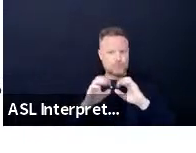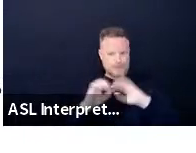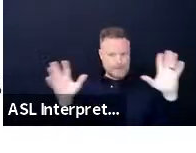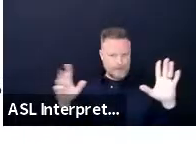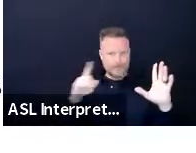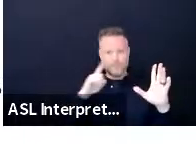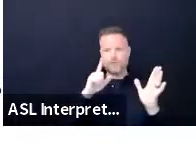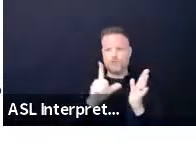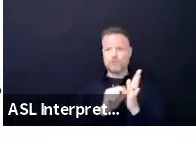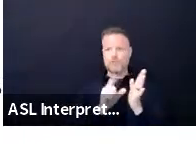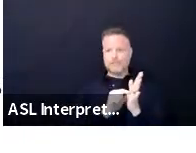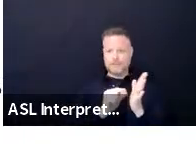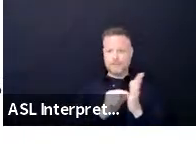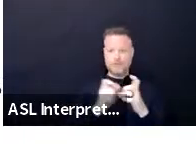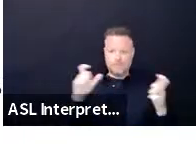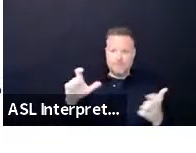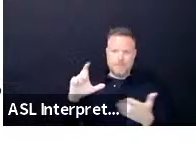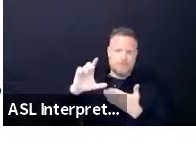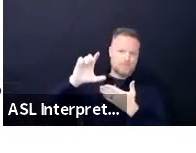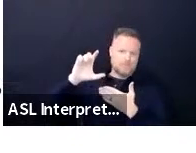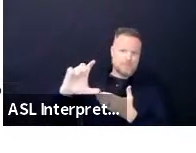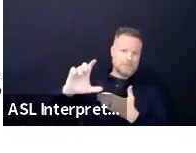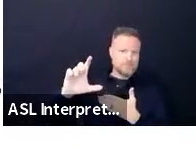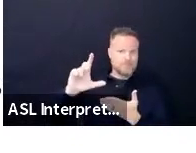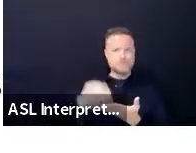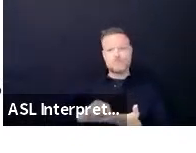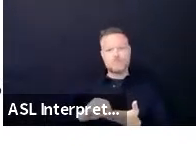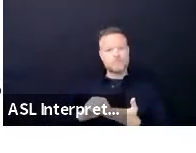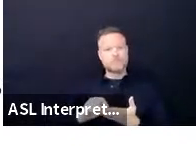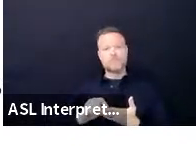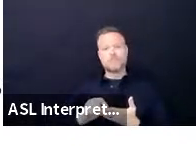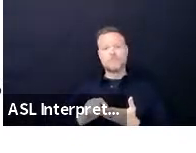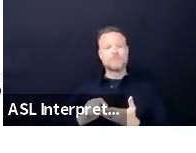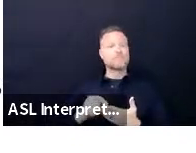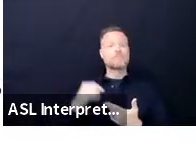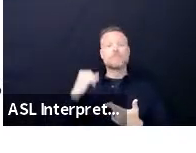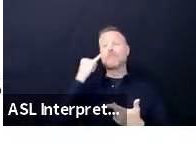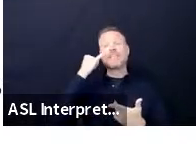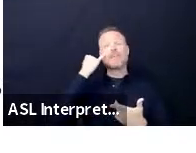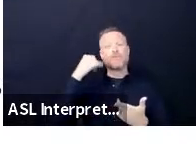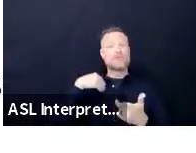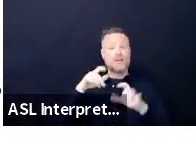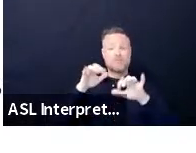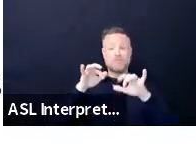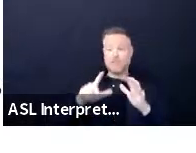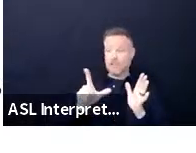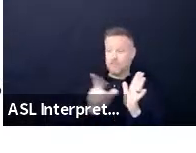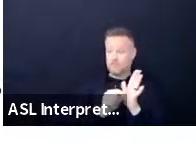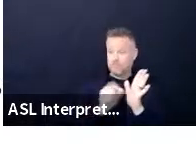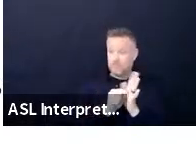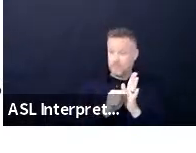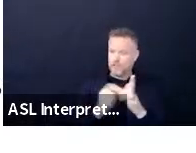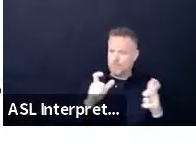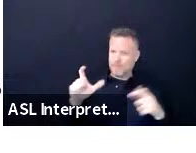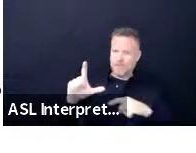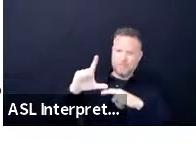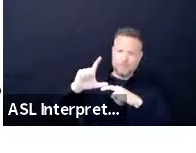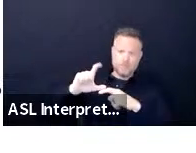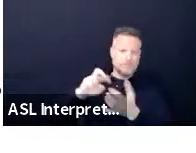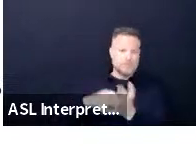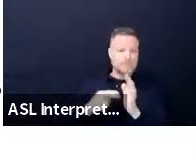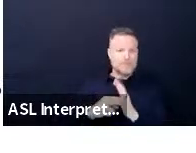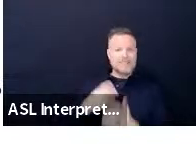written materials in large print. If you provide large print, or if you provide written things, make it large print, that 16-point